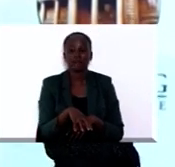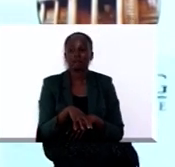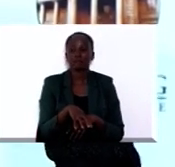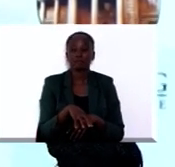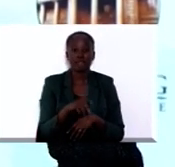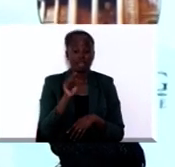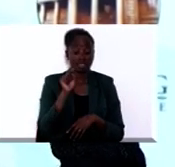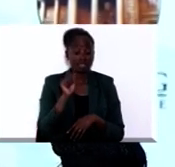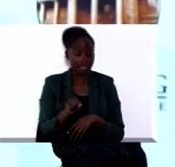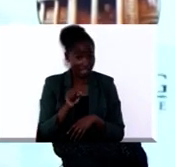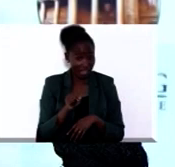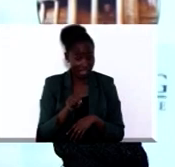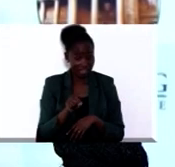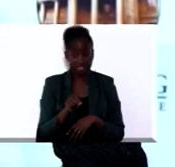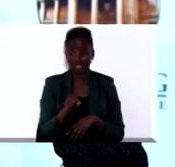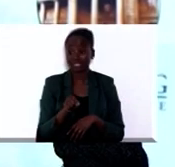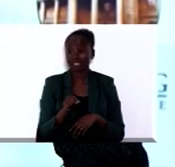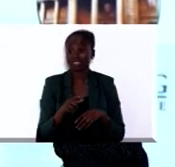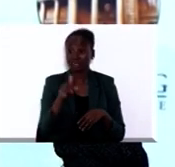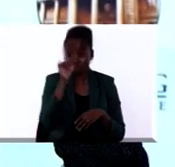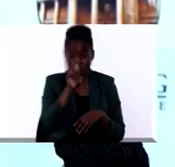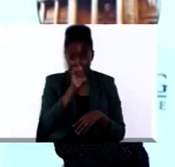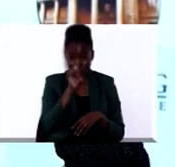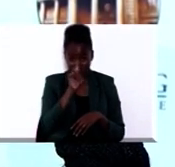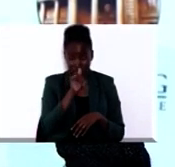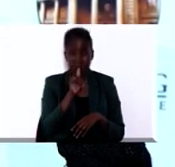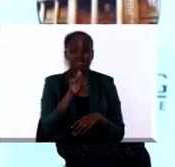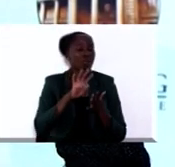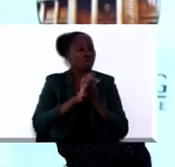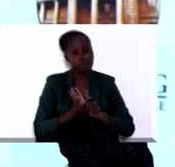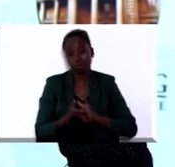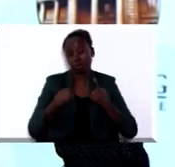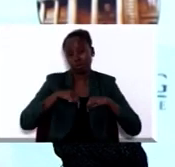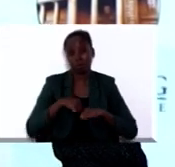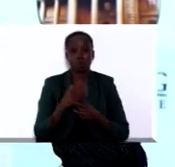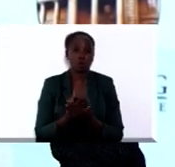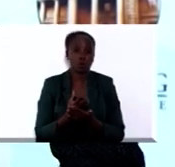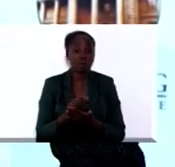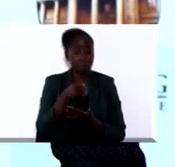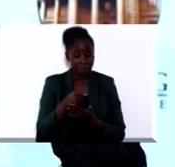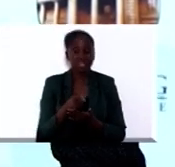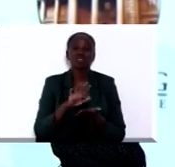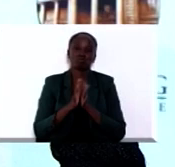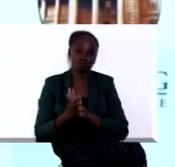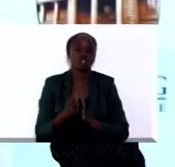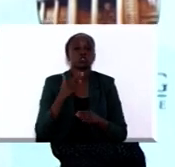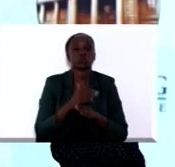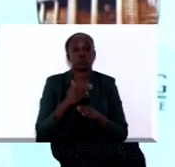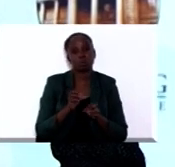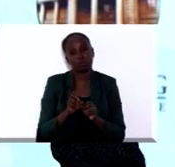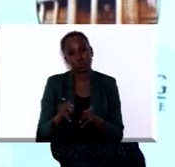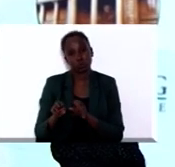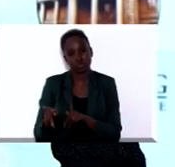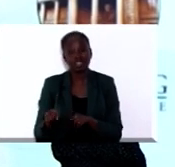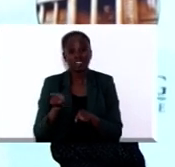illicit trade is killing our economy. It is destroying jobs, and it's undermining the